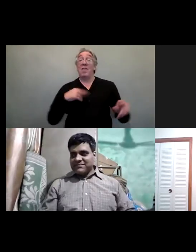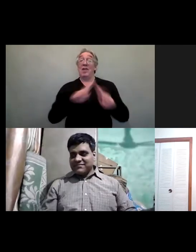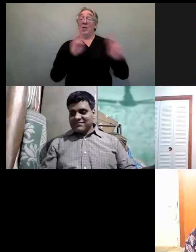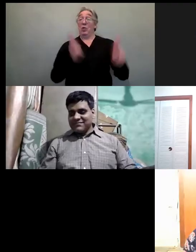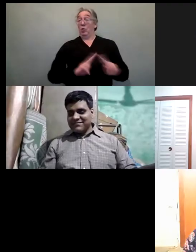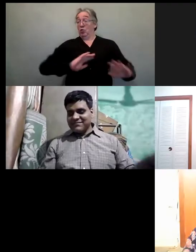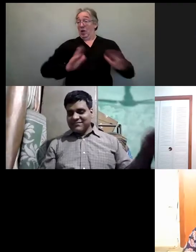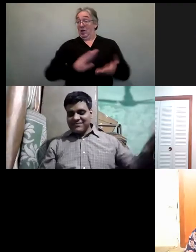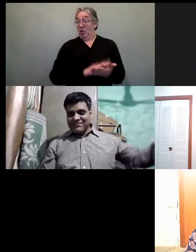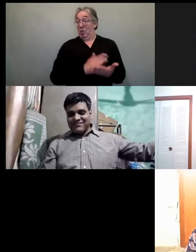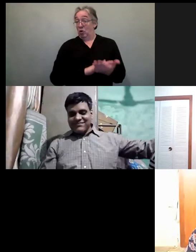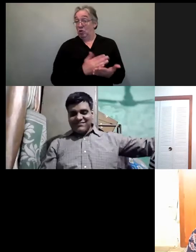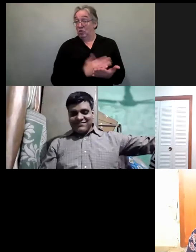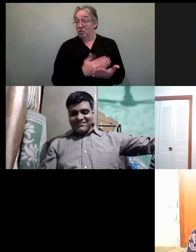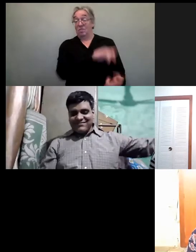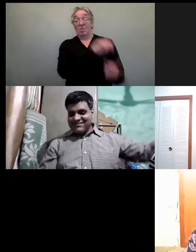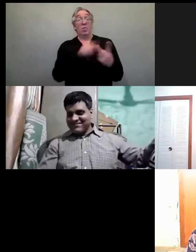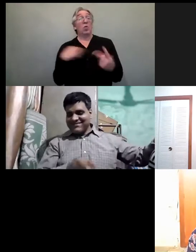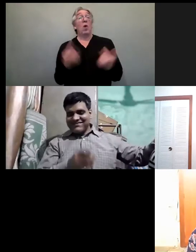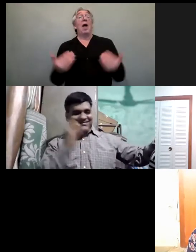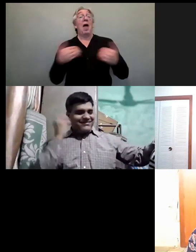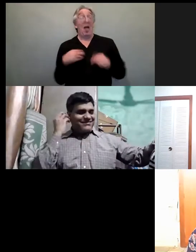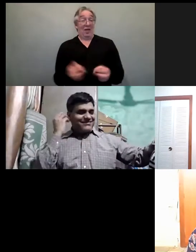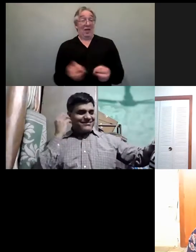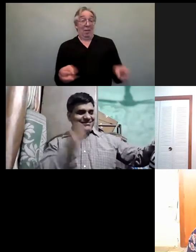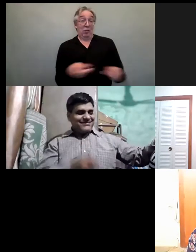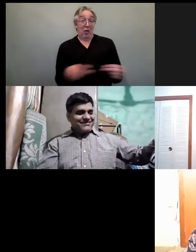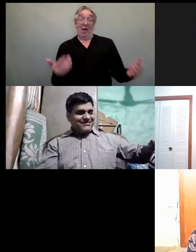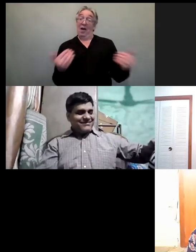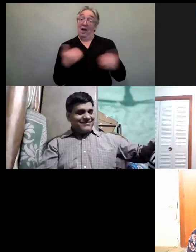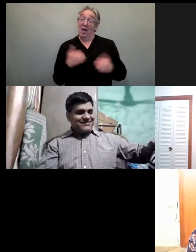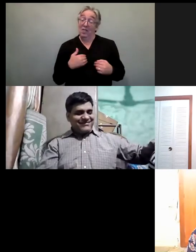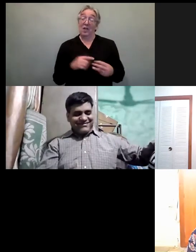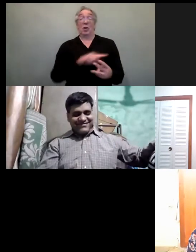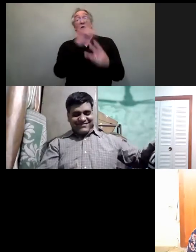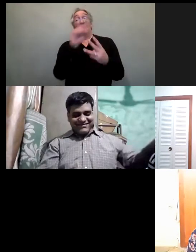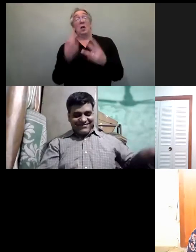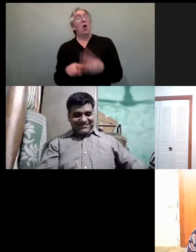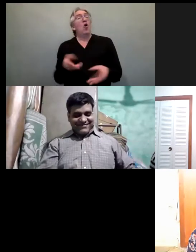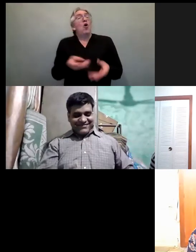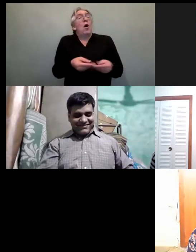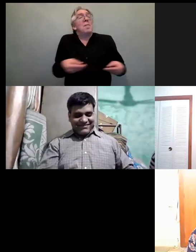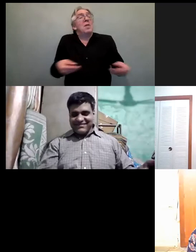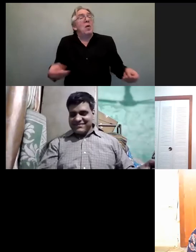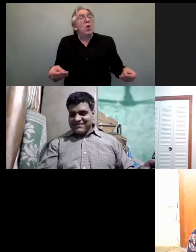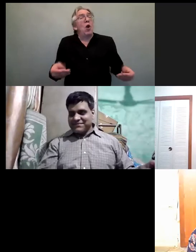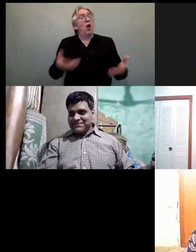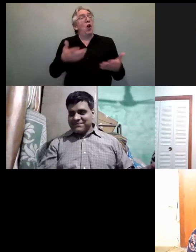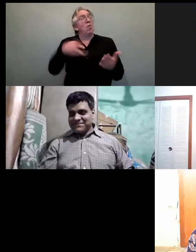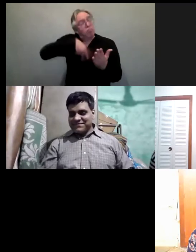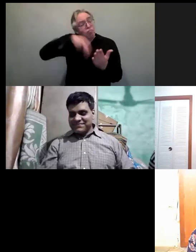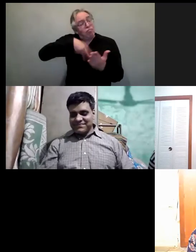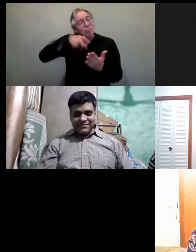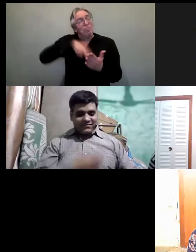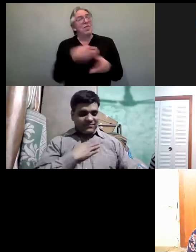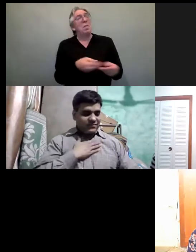also captioning, and we have all the materials, especially the study materials, because we